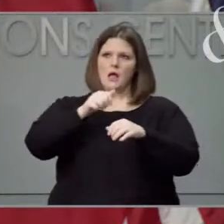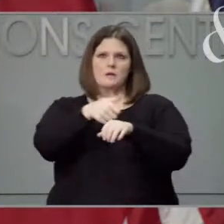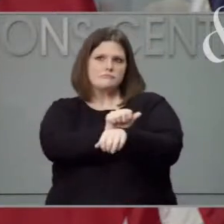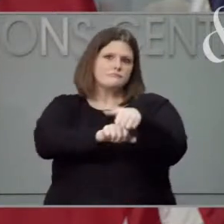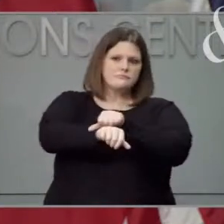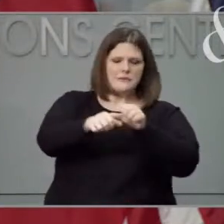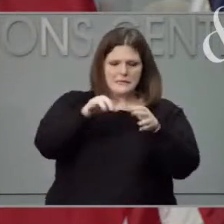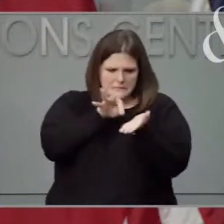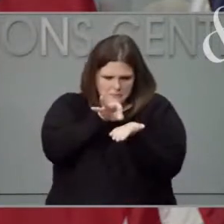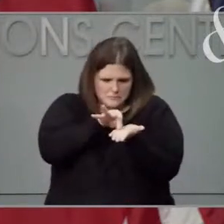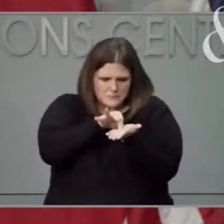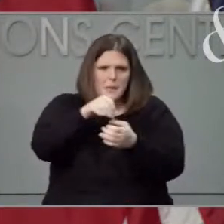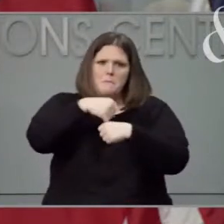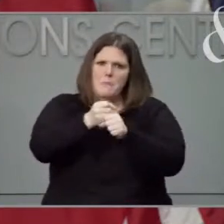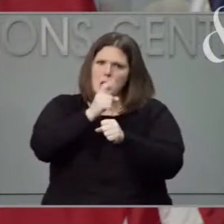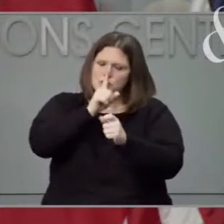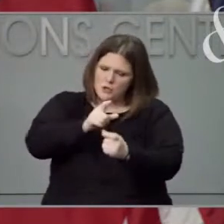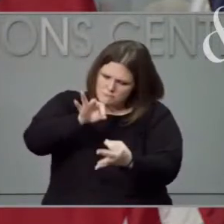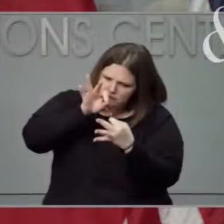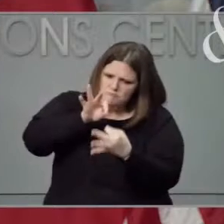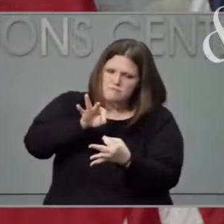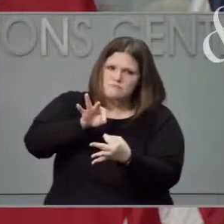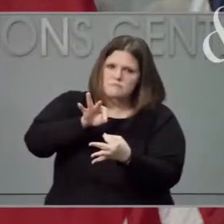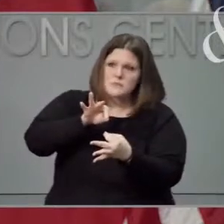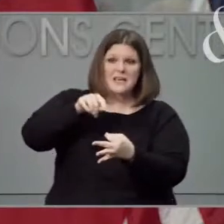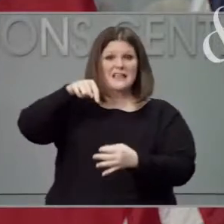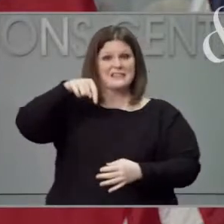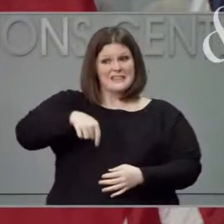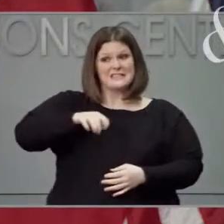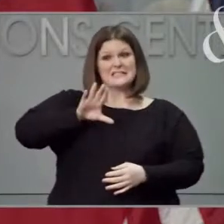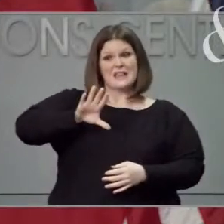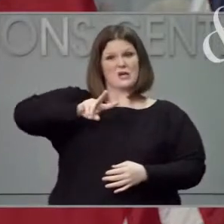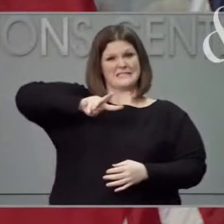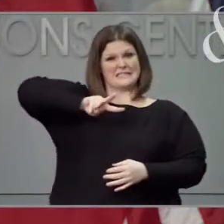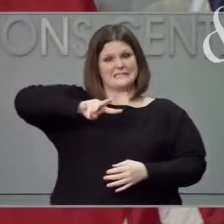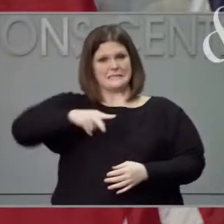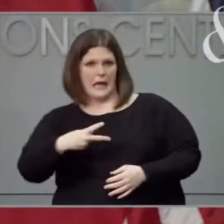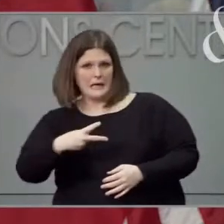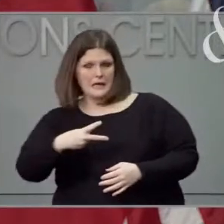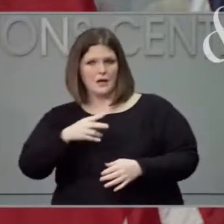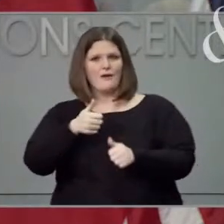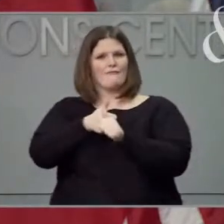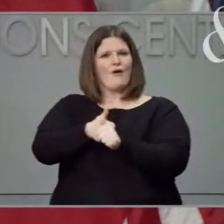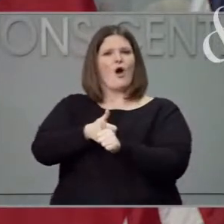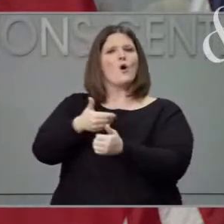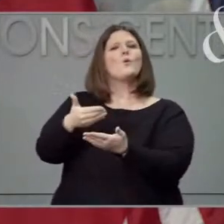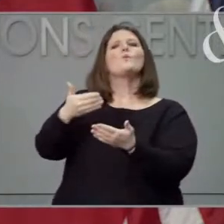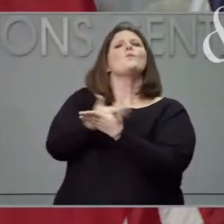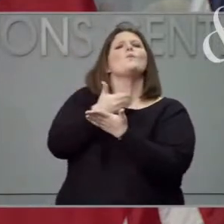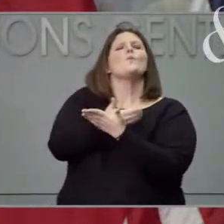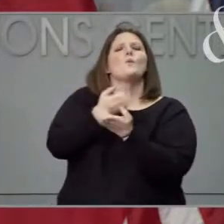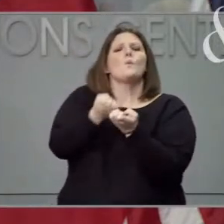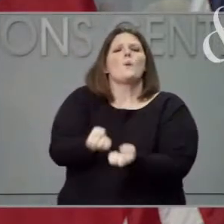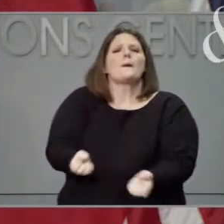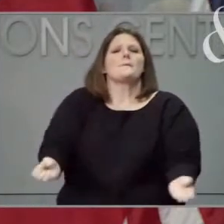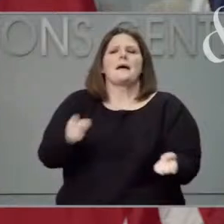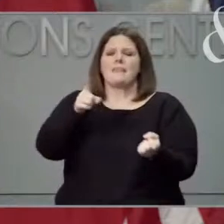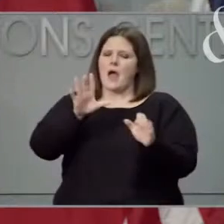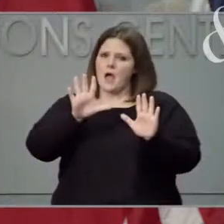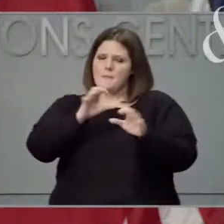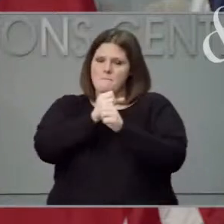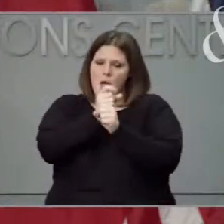were accurate. This was their second statewide election utilizing brand new voting equipment. And so they were being just